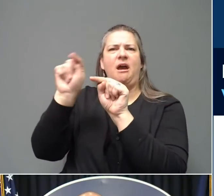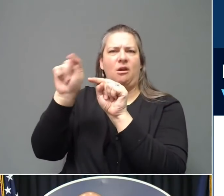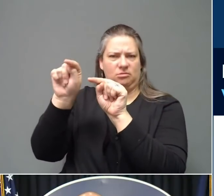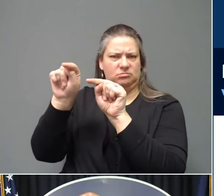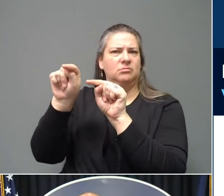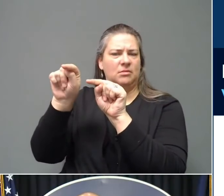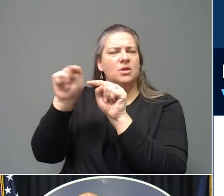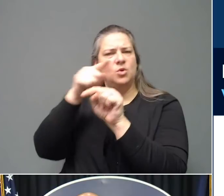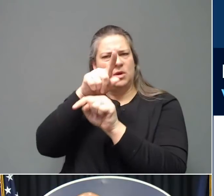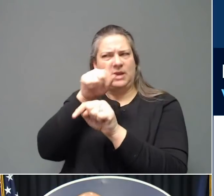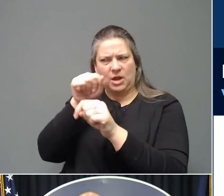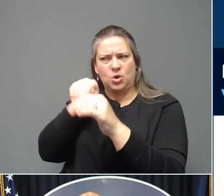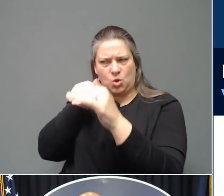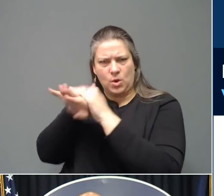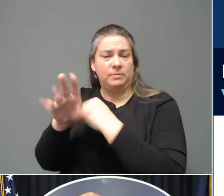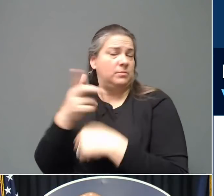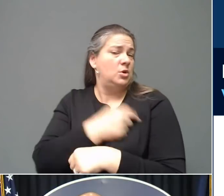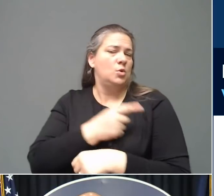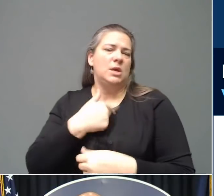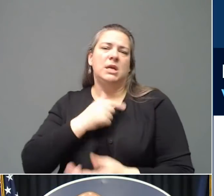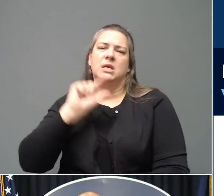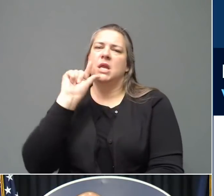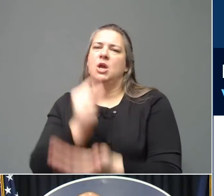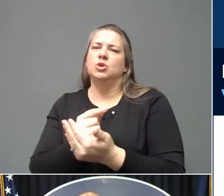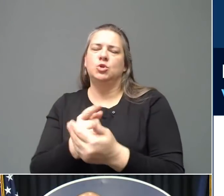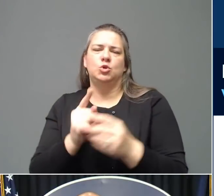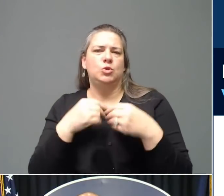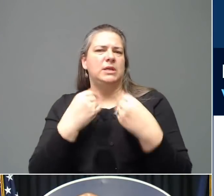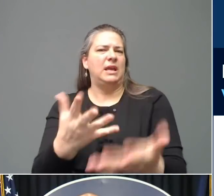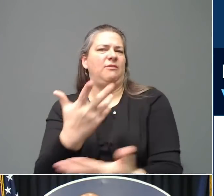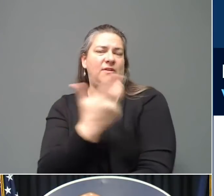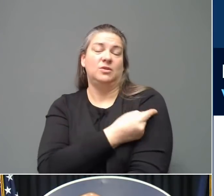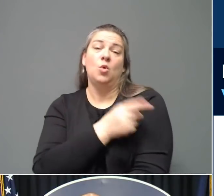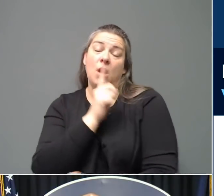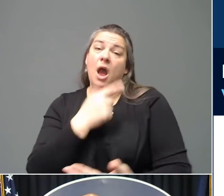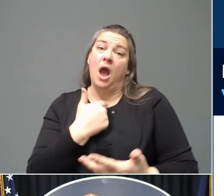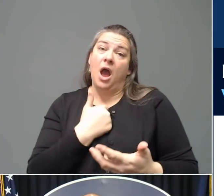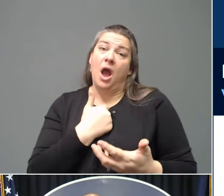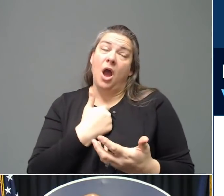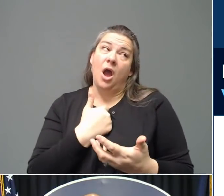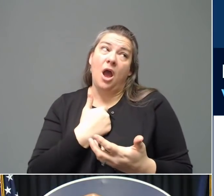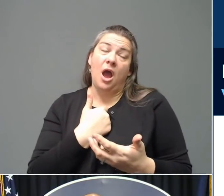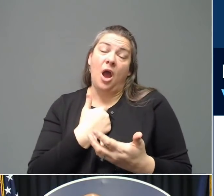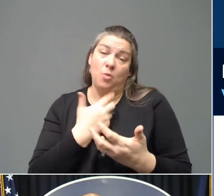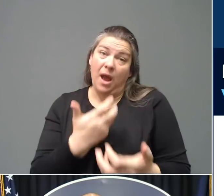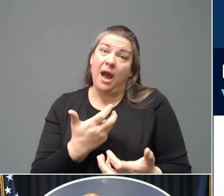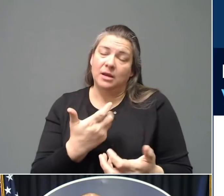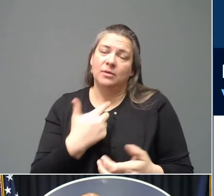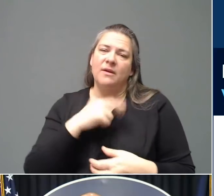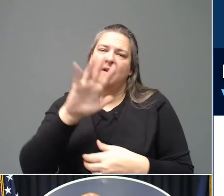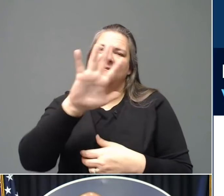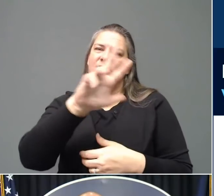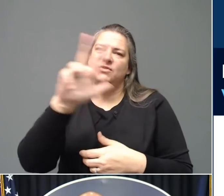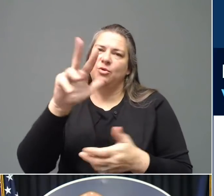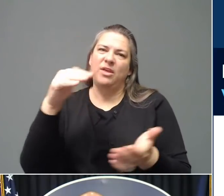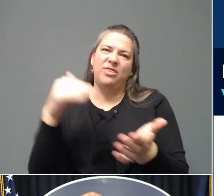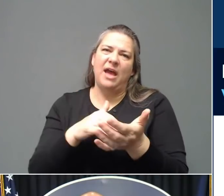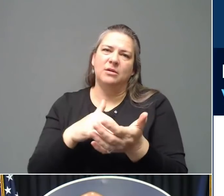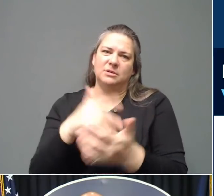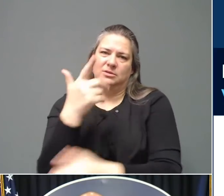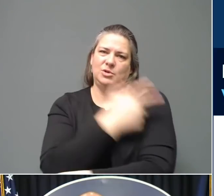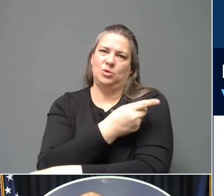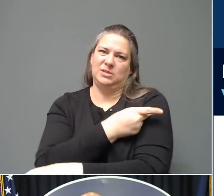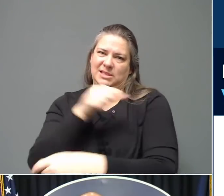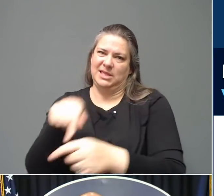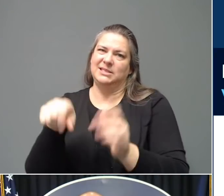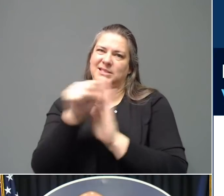steady supply of vaccine. It's not as much as I want to supply. We get 53,000 doses a week, every week in the state, and that's likely to stay that